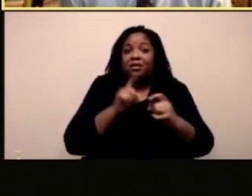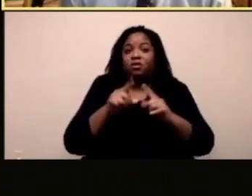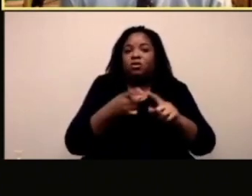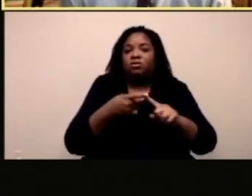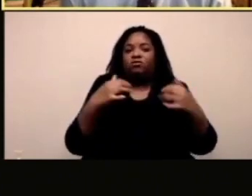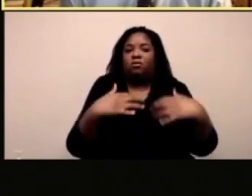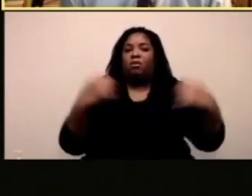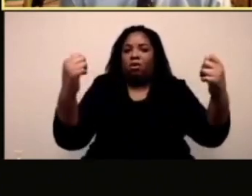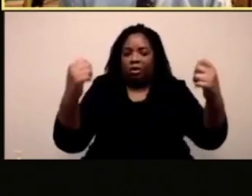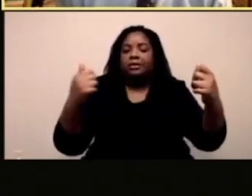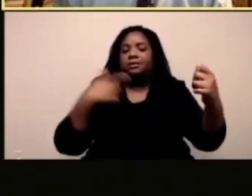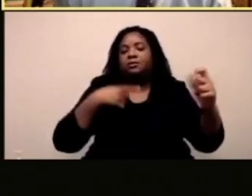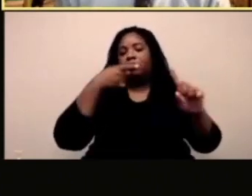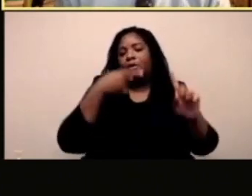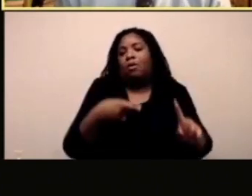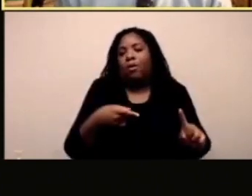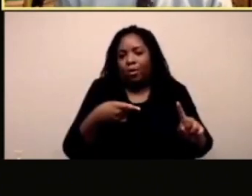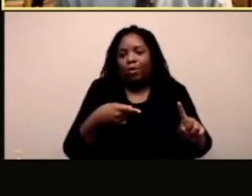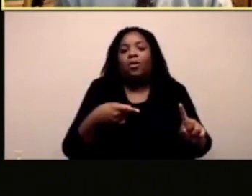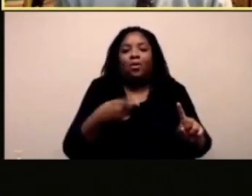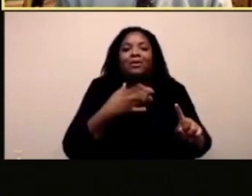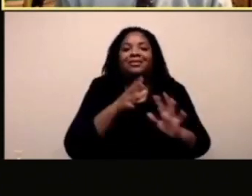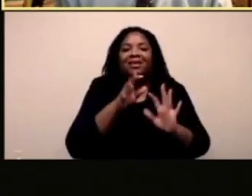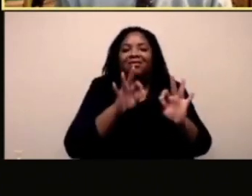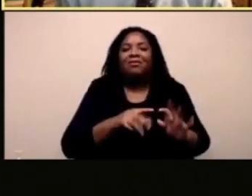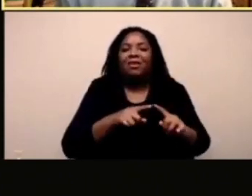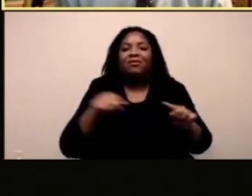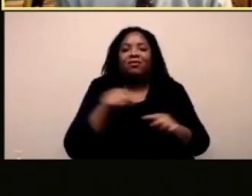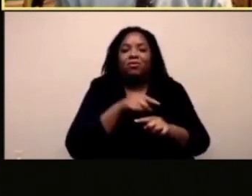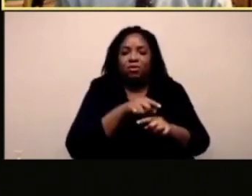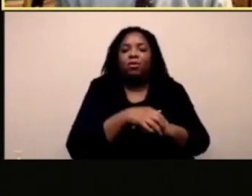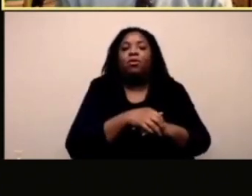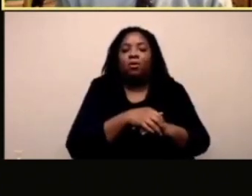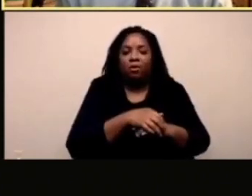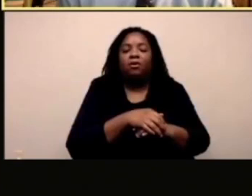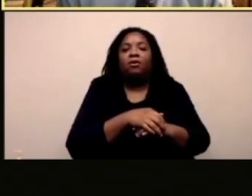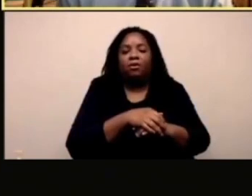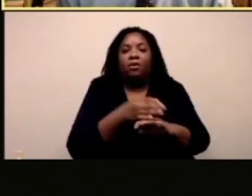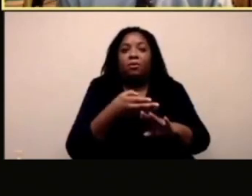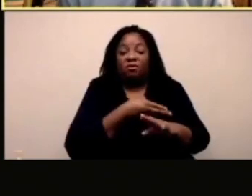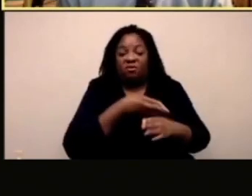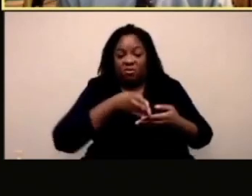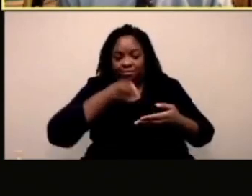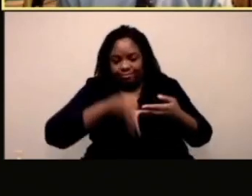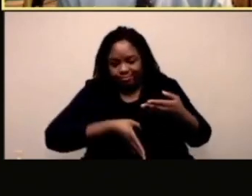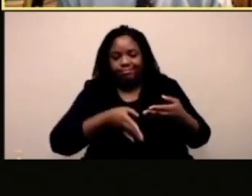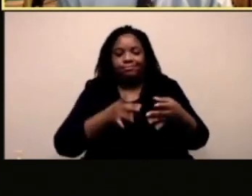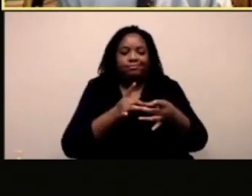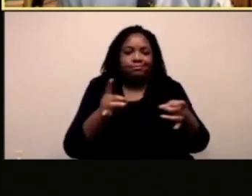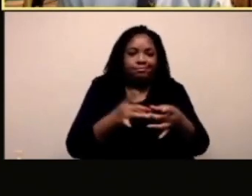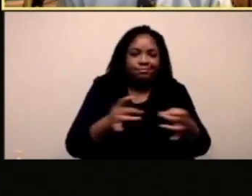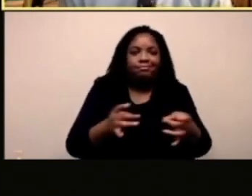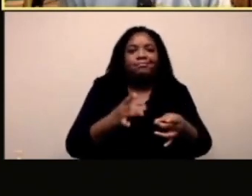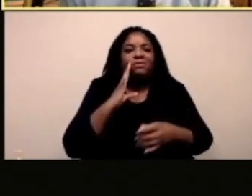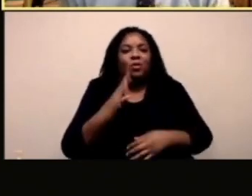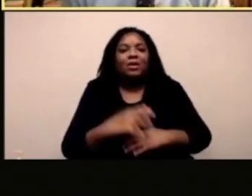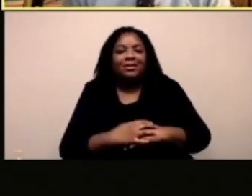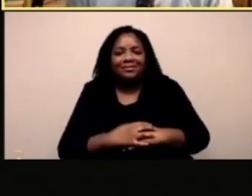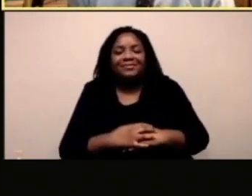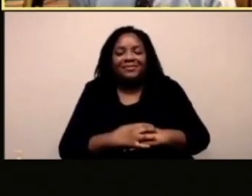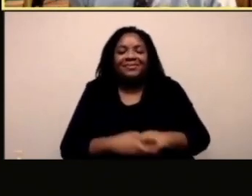audience. That's our goal, to get some feedback from you guys before we have our closing remarks.